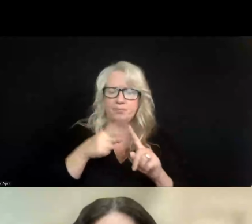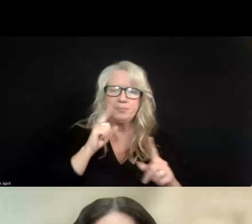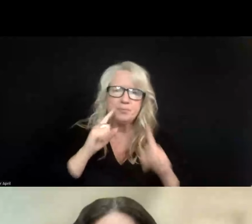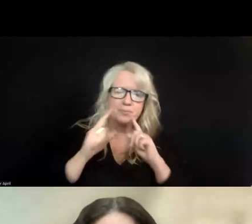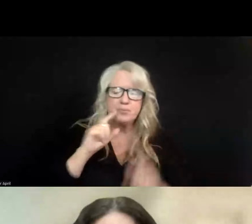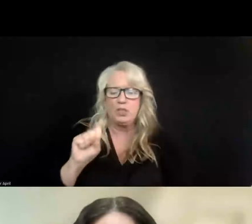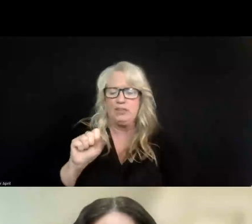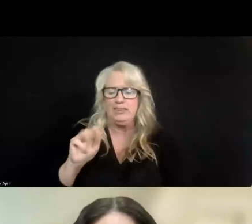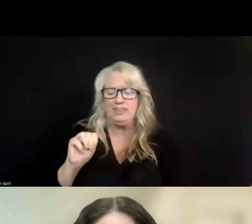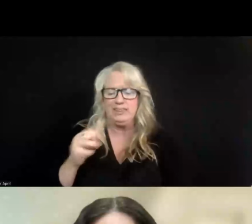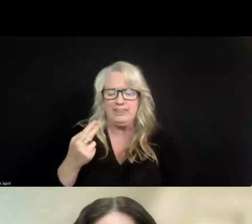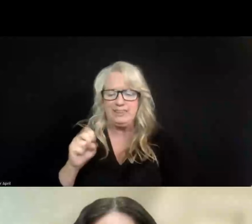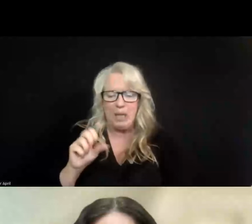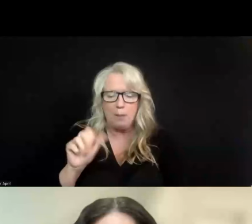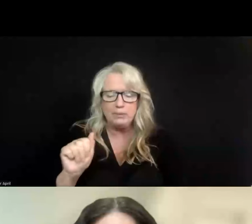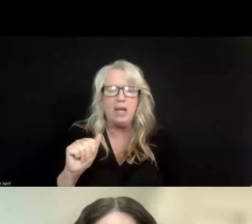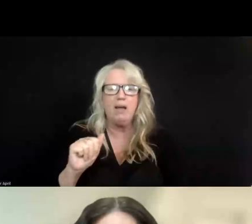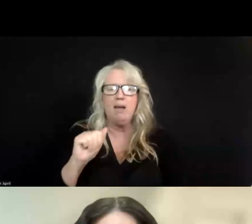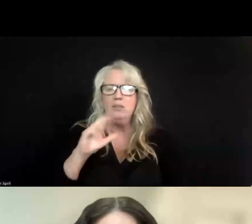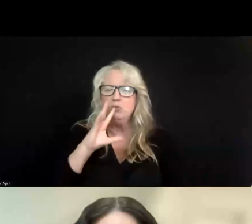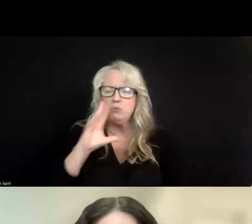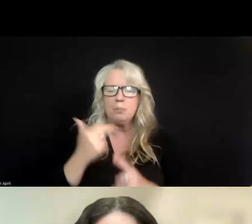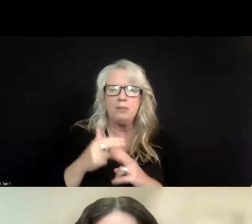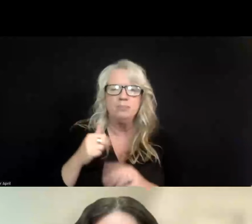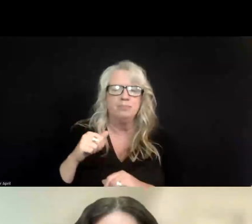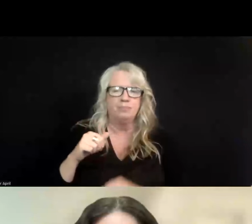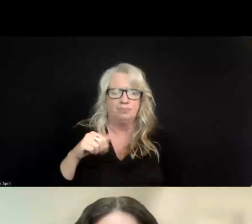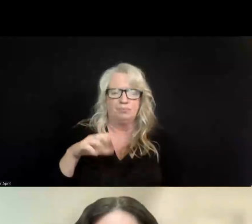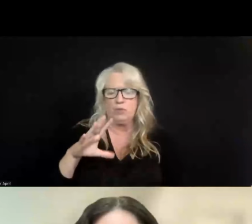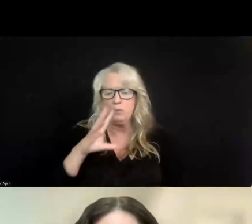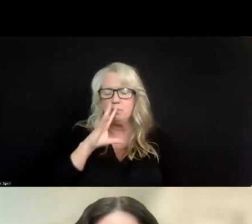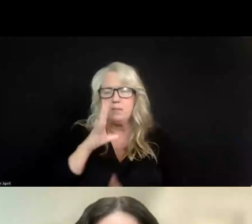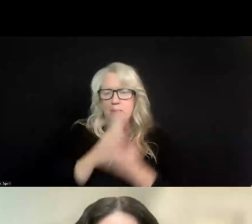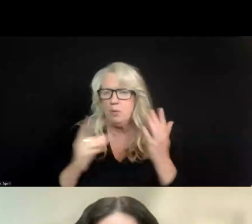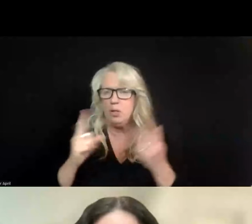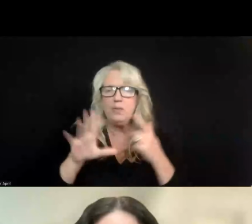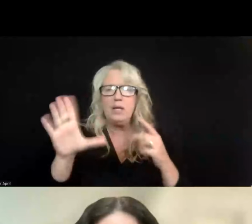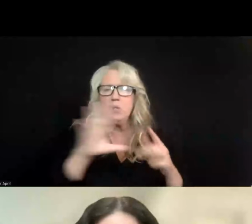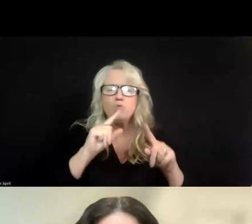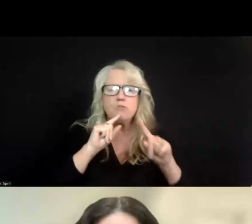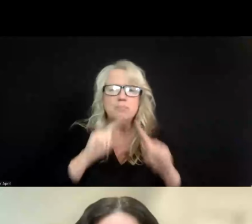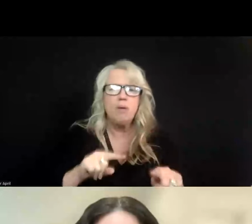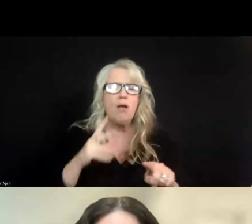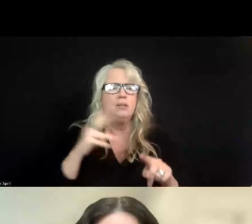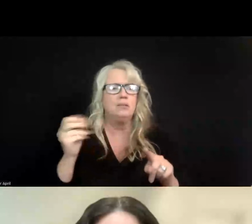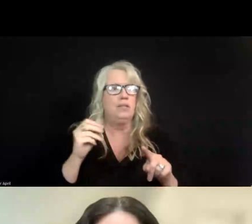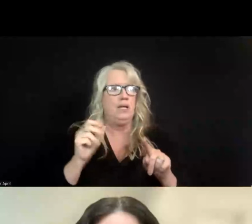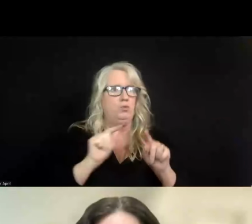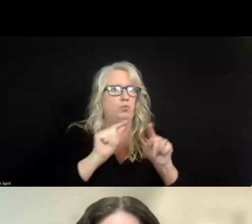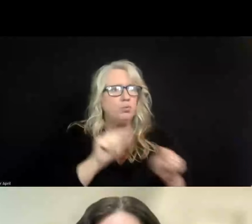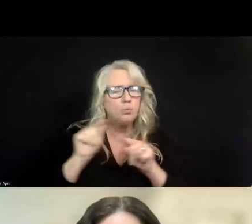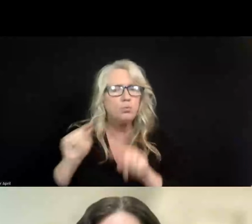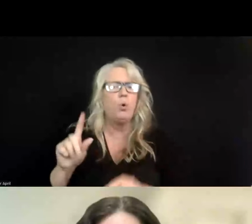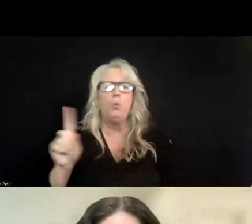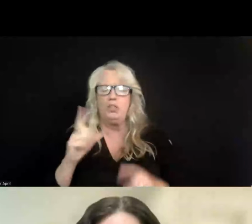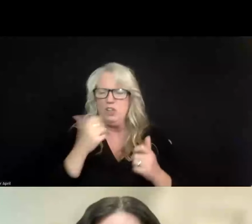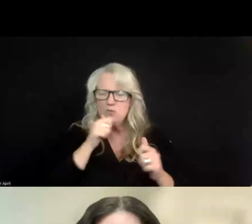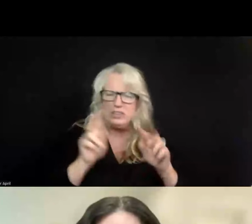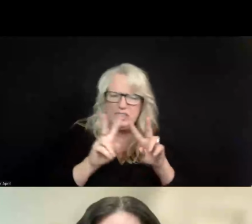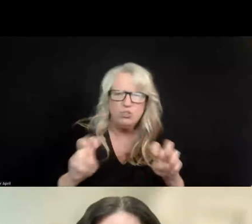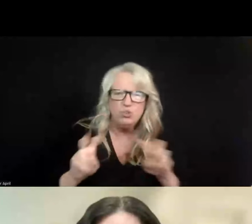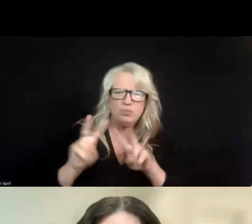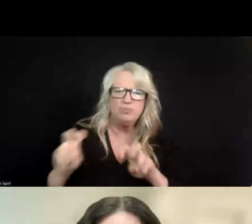Samsa, introducing the someone to talk to, someone to respond, and someplace to go. I mean, we really got to look at that